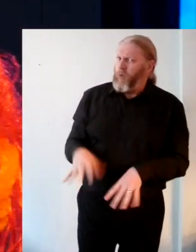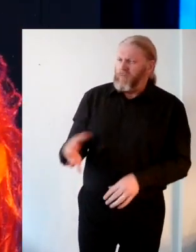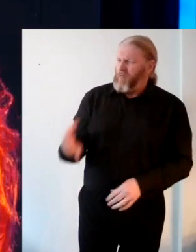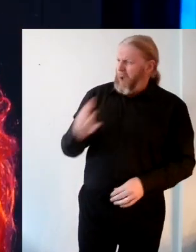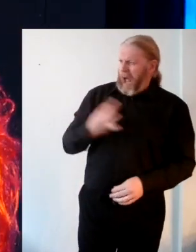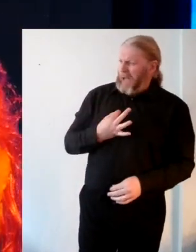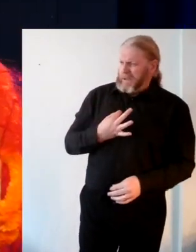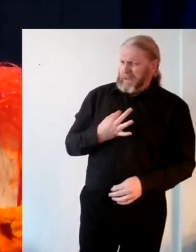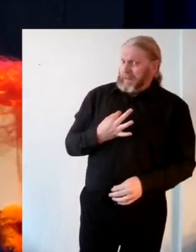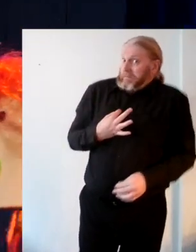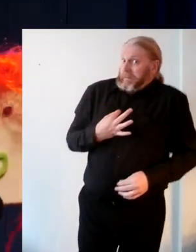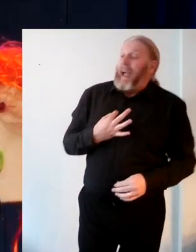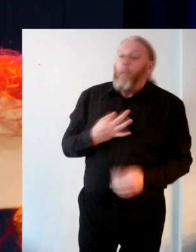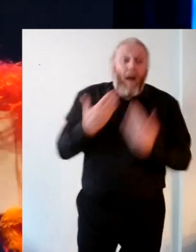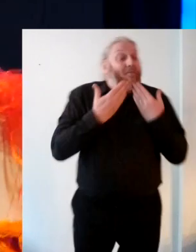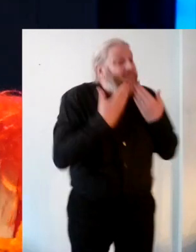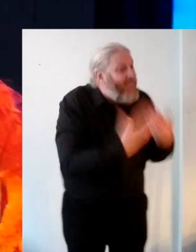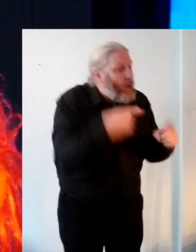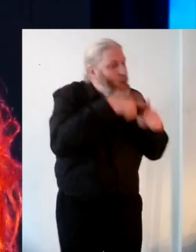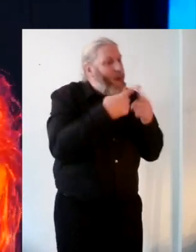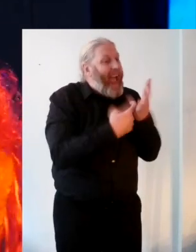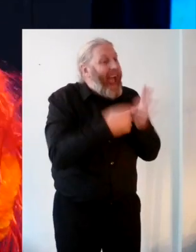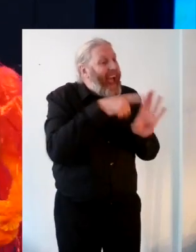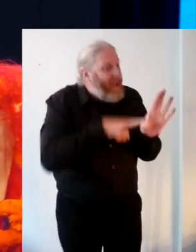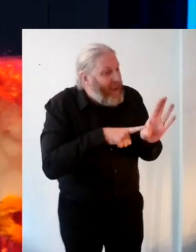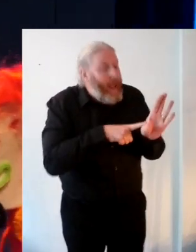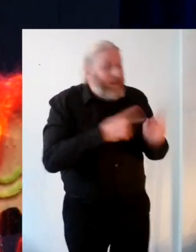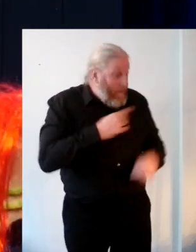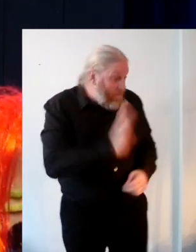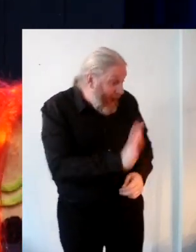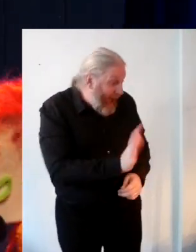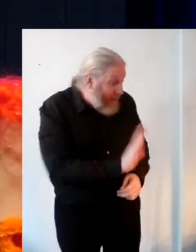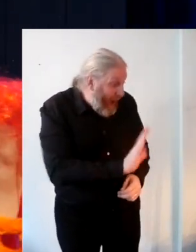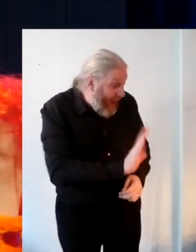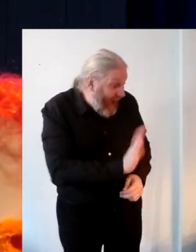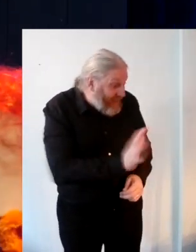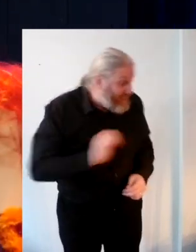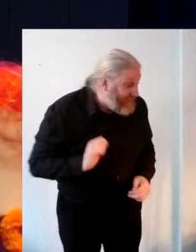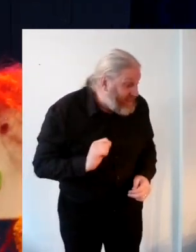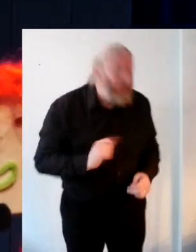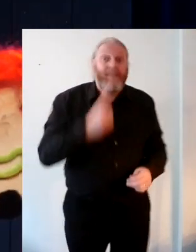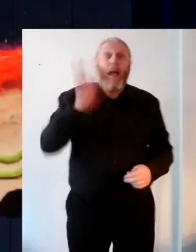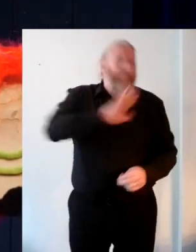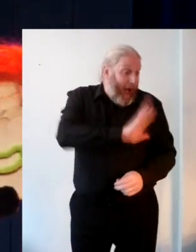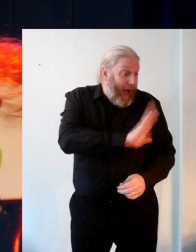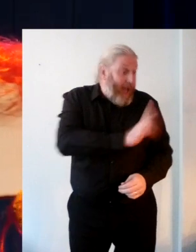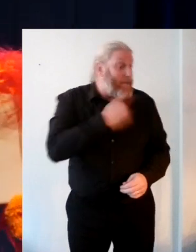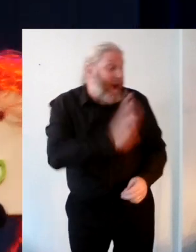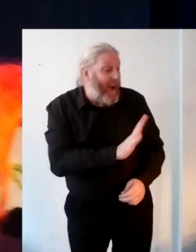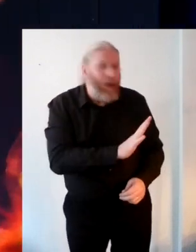the Lost and Found office. Thank you, Kerry Mucklowe. Right. Everyone say, bye, Kerry Mucklowe.